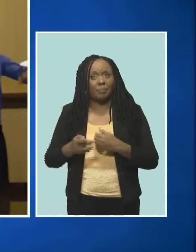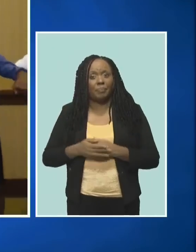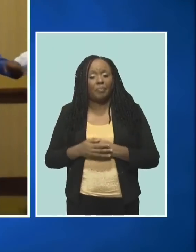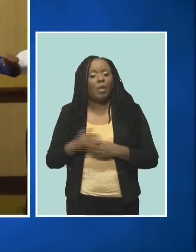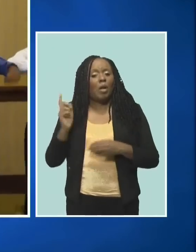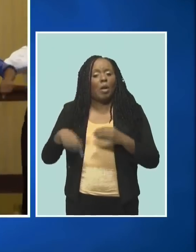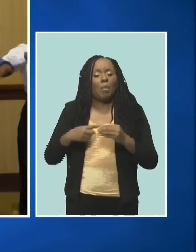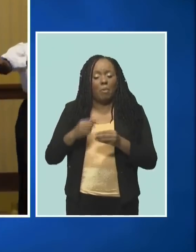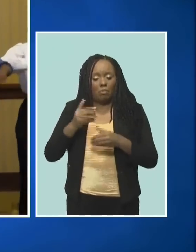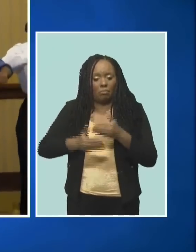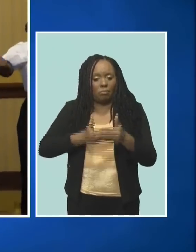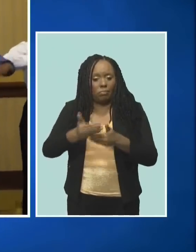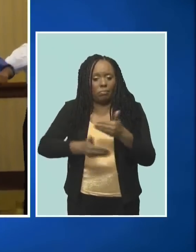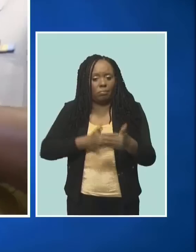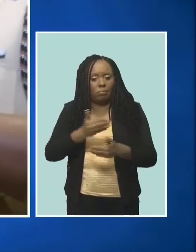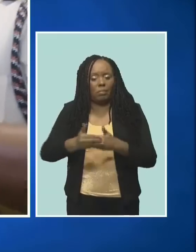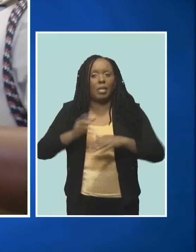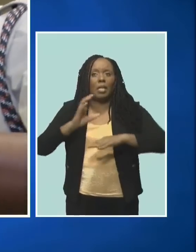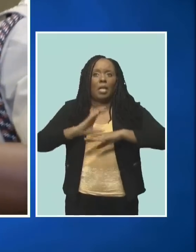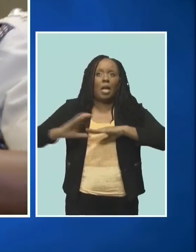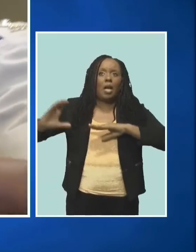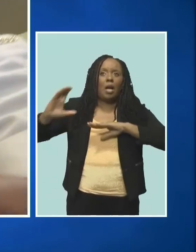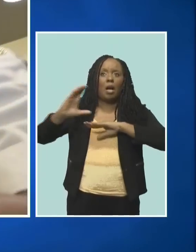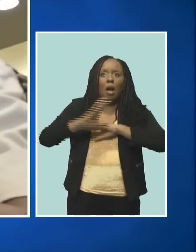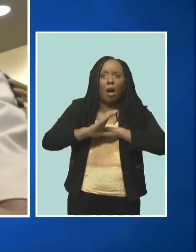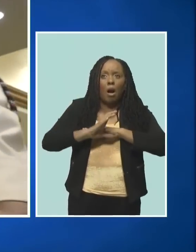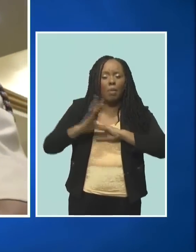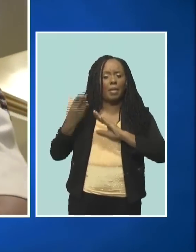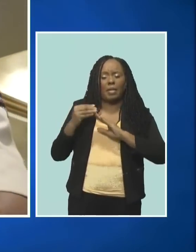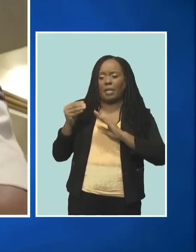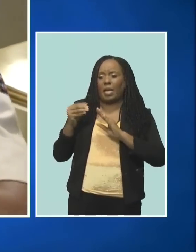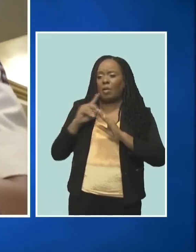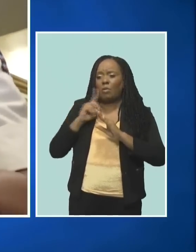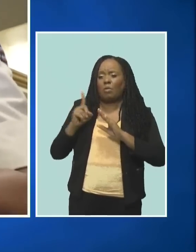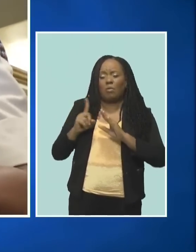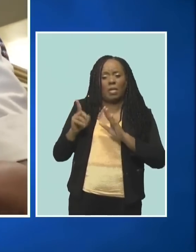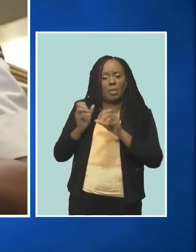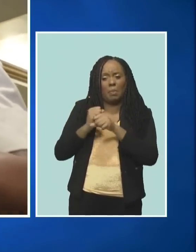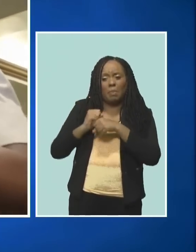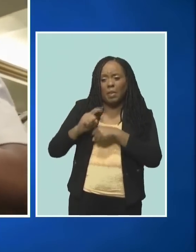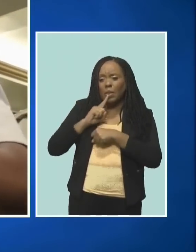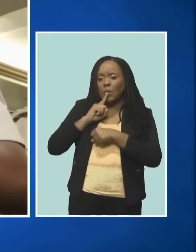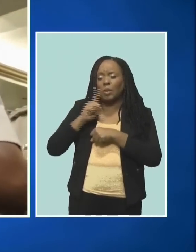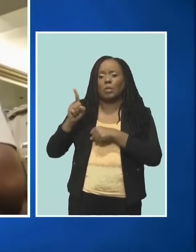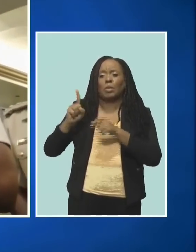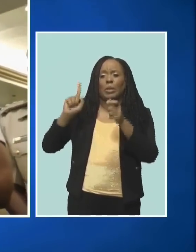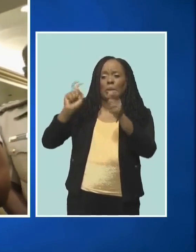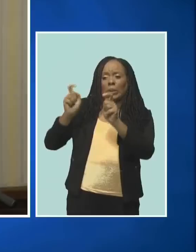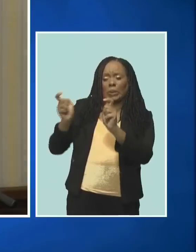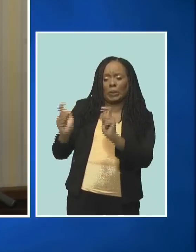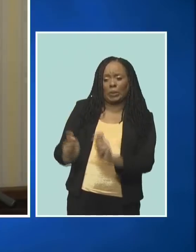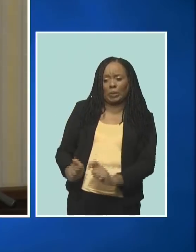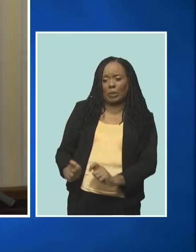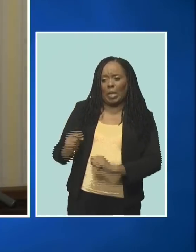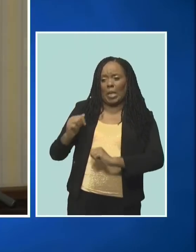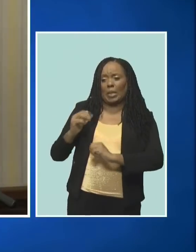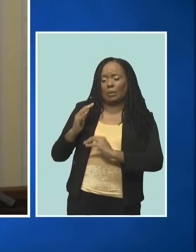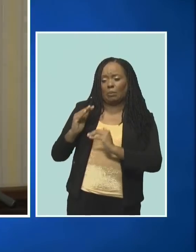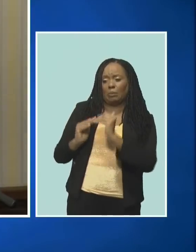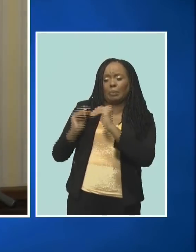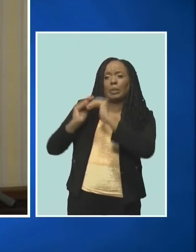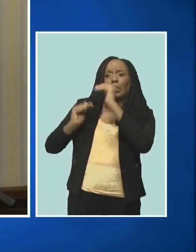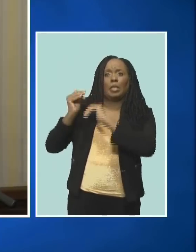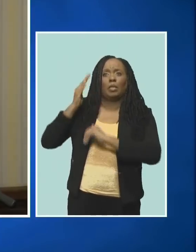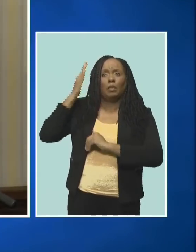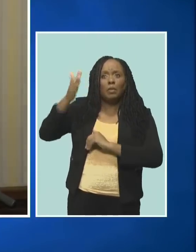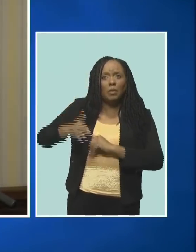Advancing Regional Interests Through Common Values, Shaping the Future, Empowering Our Youth. The knowledge that cadetting across the